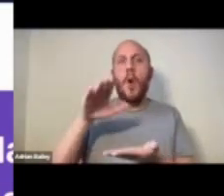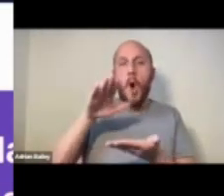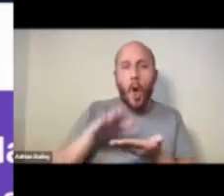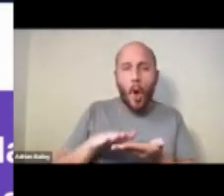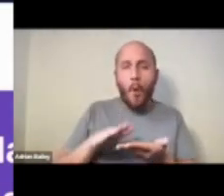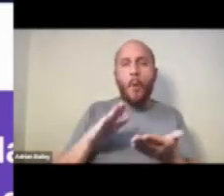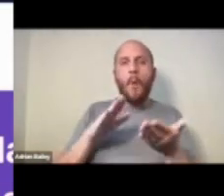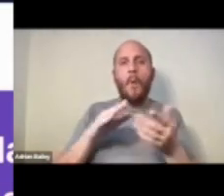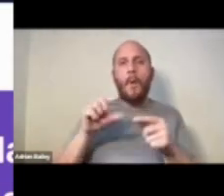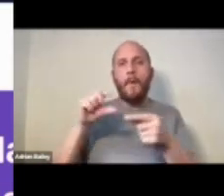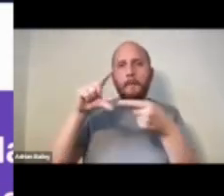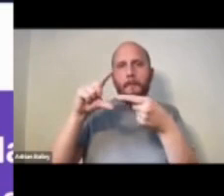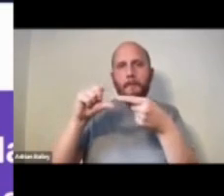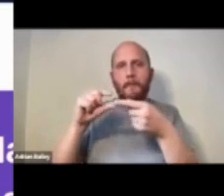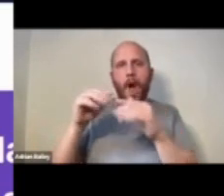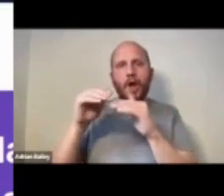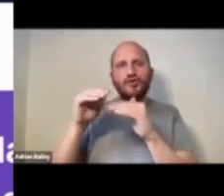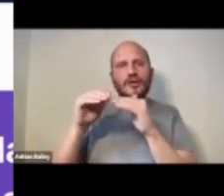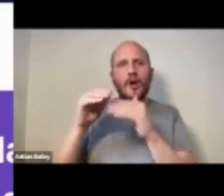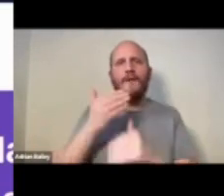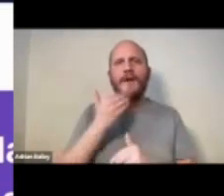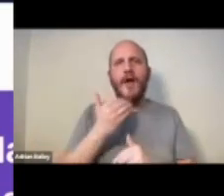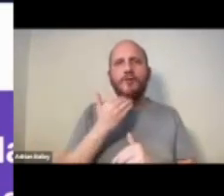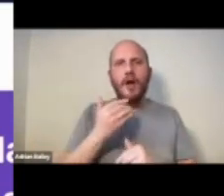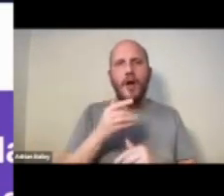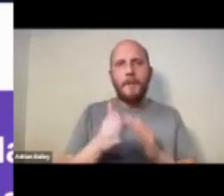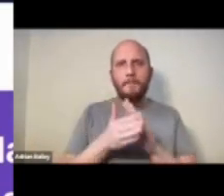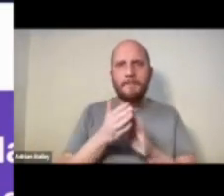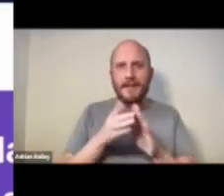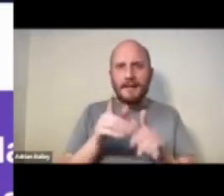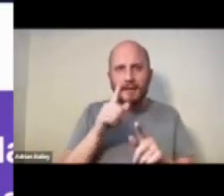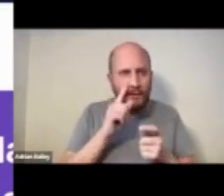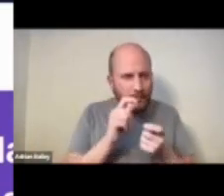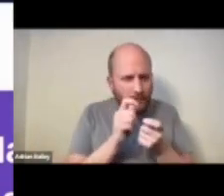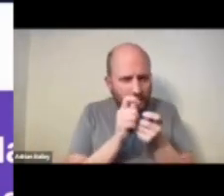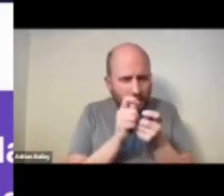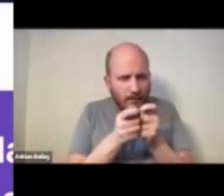lets you look at more tiny changes and be sure that they're real.